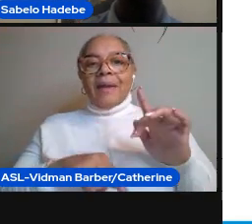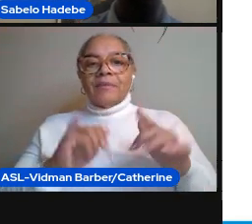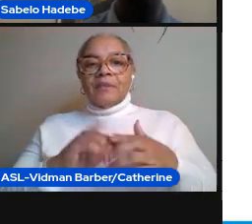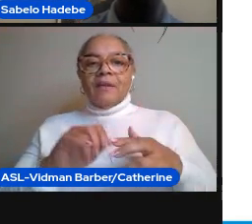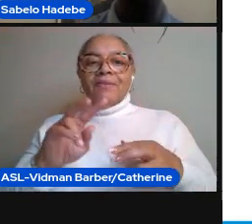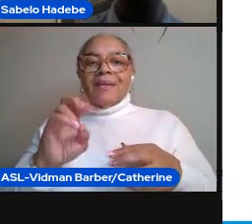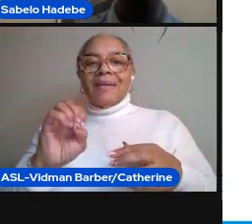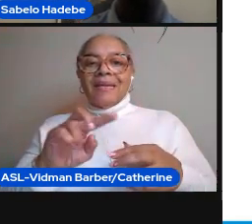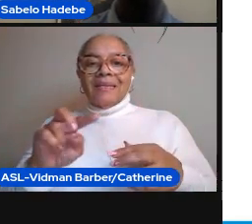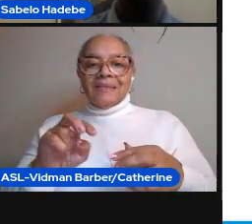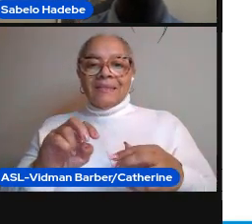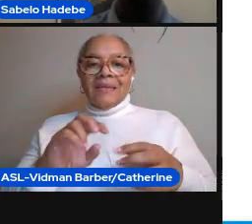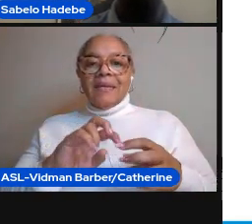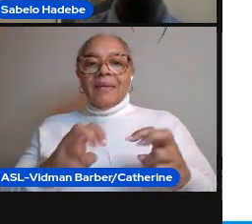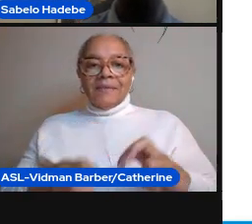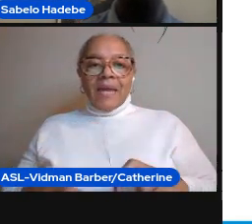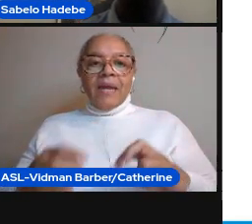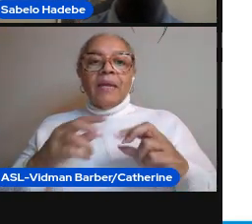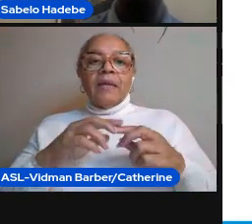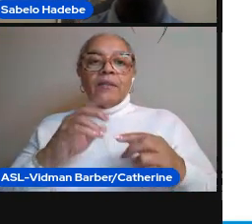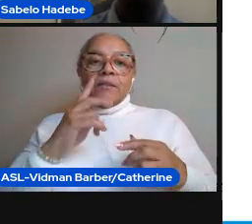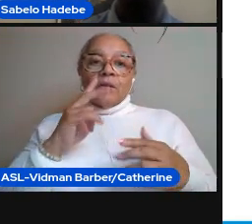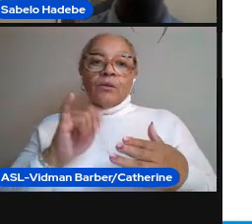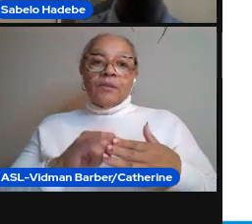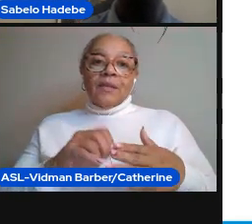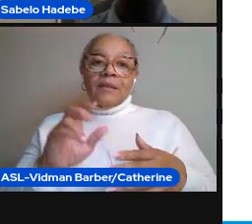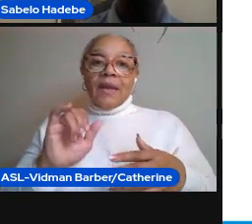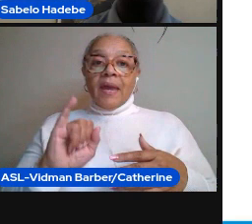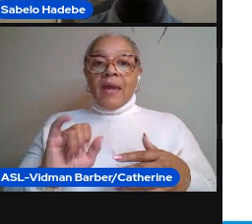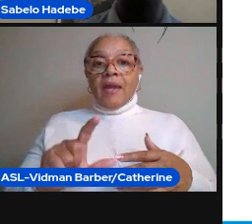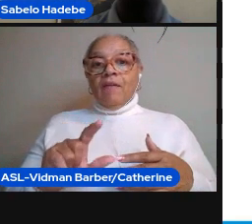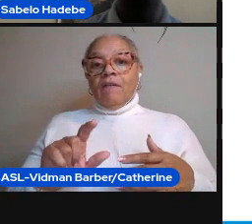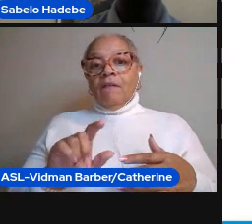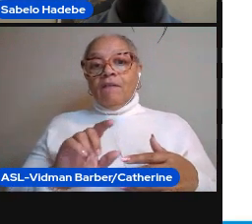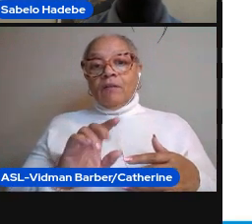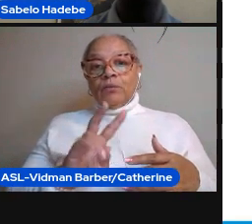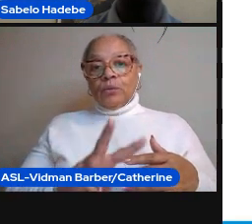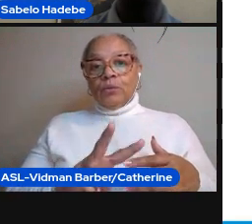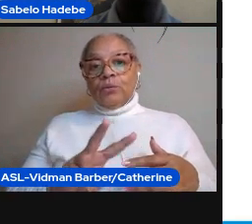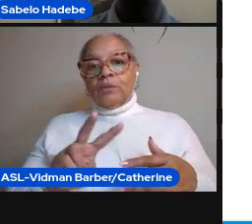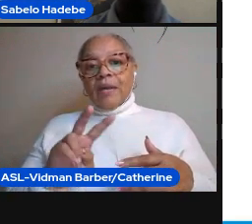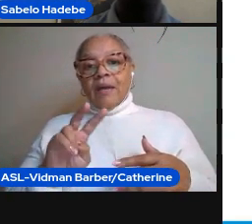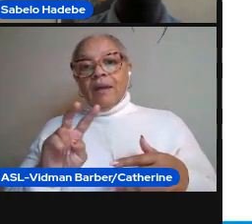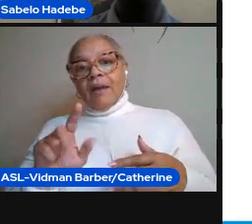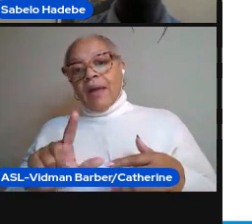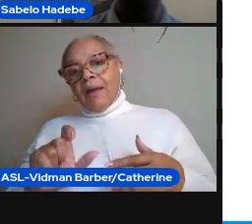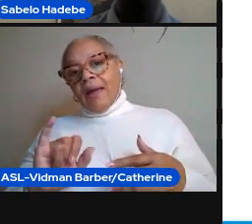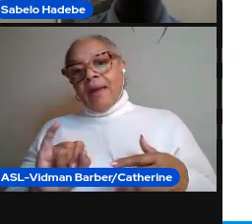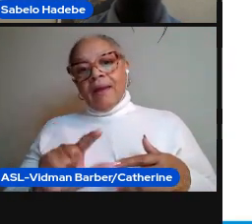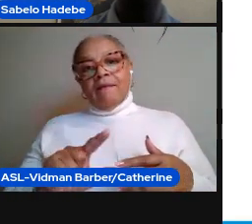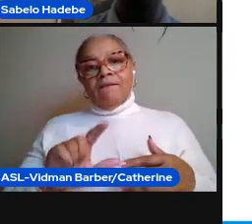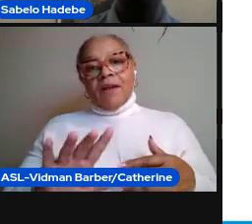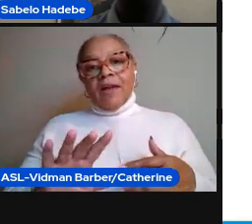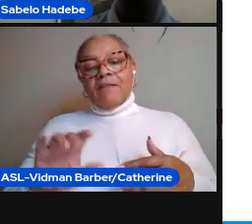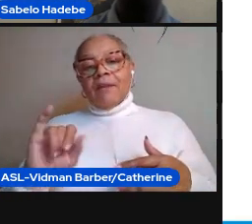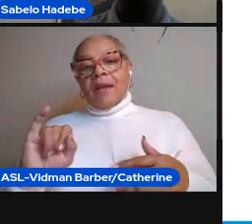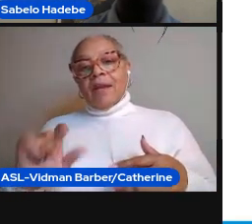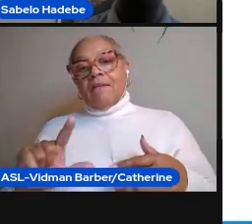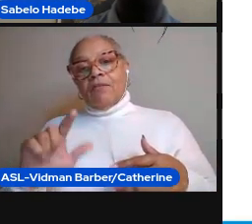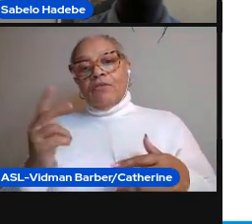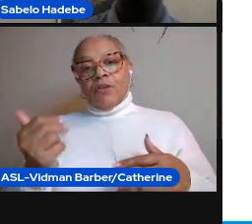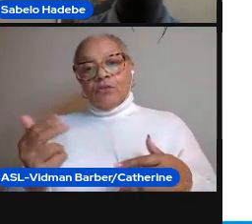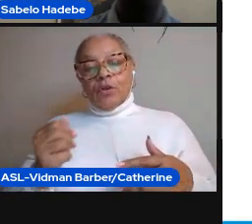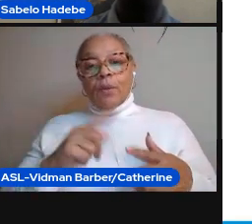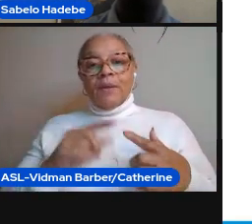example, ILC2s that are producing IL-5 or IL-13, again, if you give the knockout mice